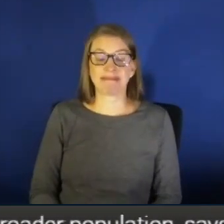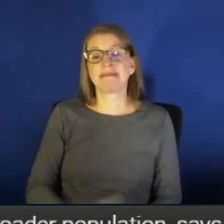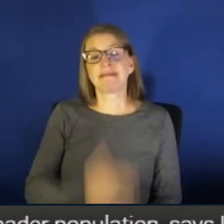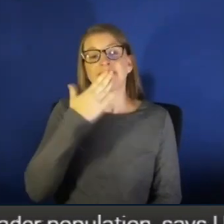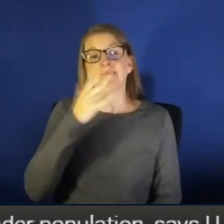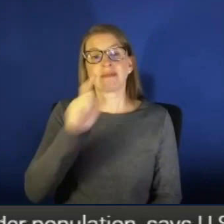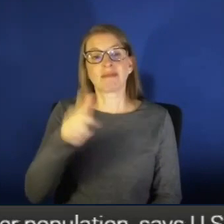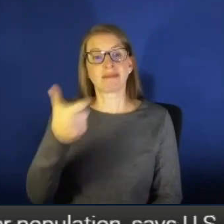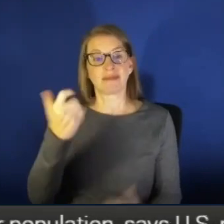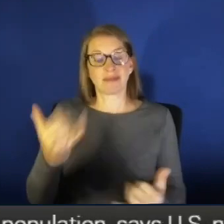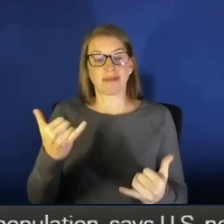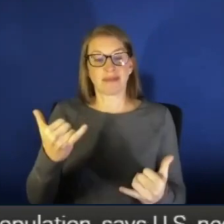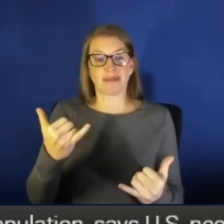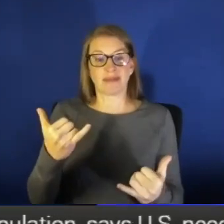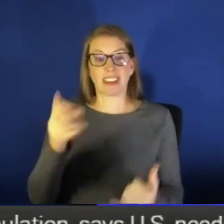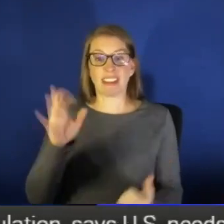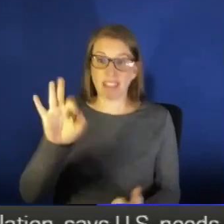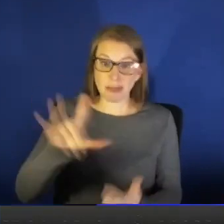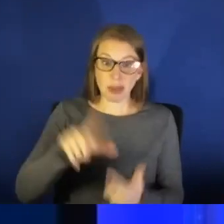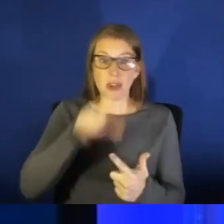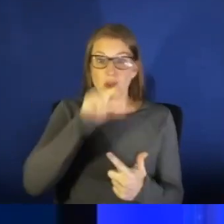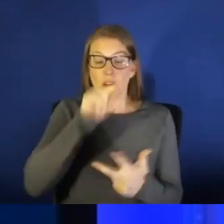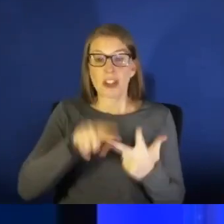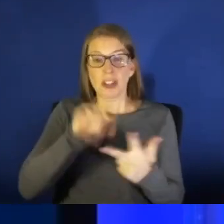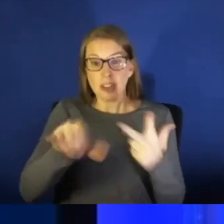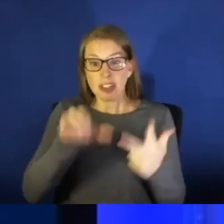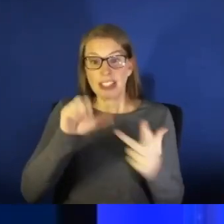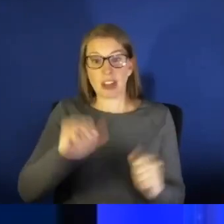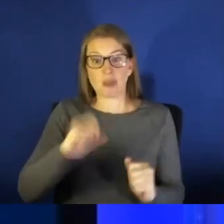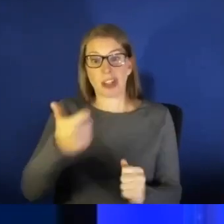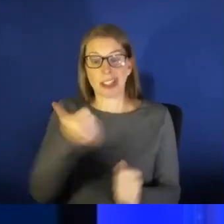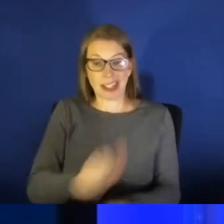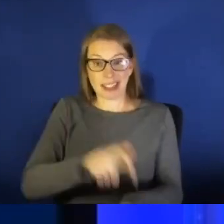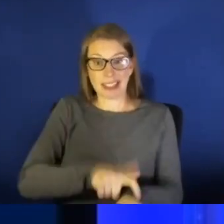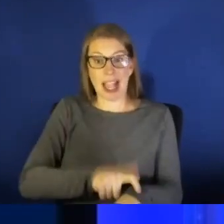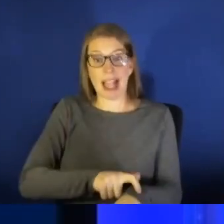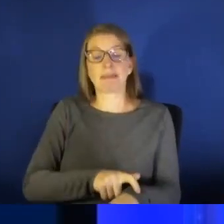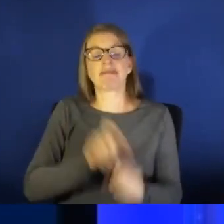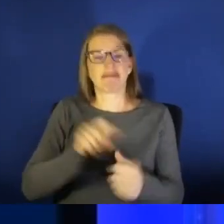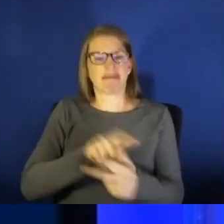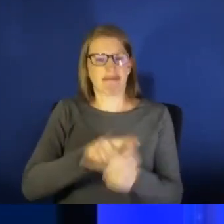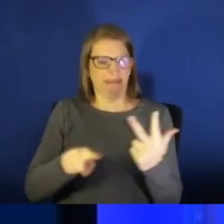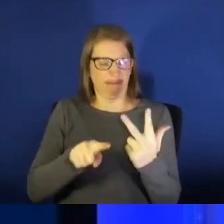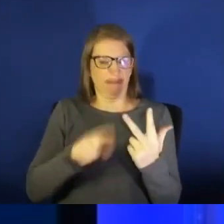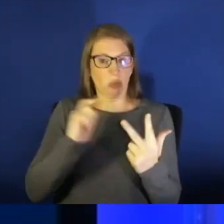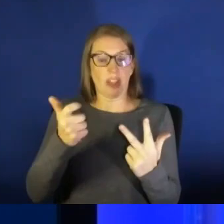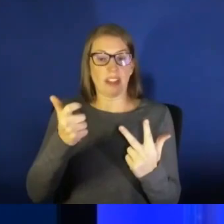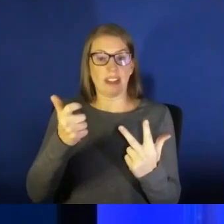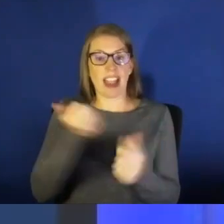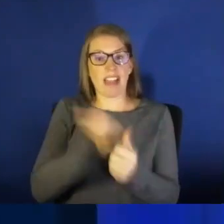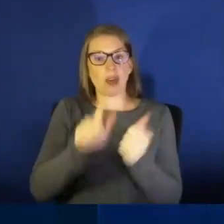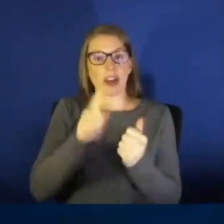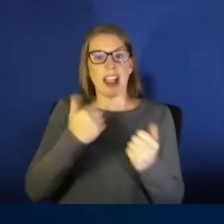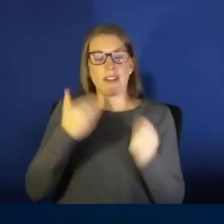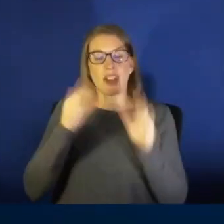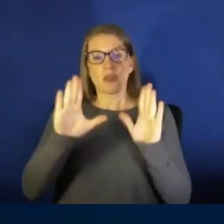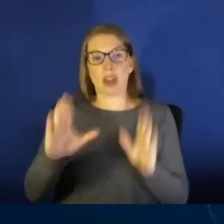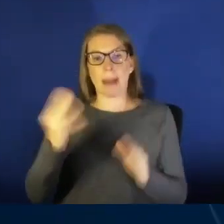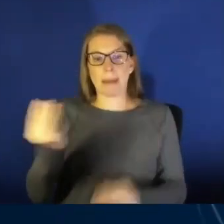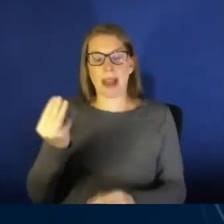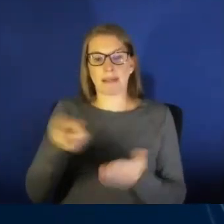today here on Facebook, Twitter, and YouTube. You can catch our shows anytime by logging on to those media channels. Everyone, have a great Monday. Coming up